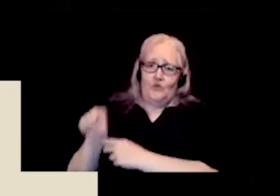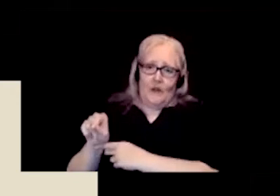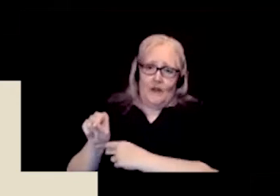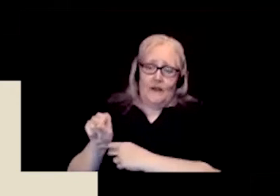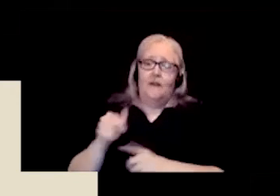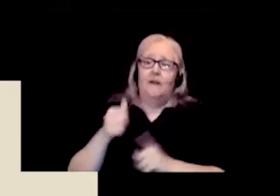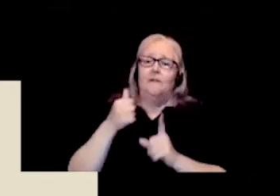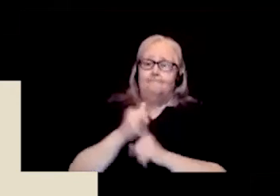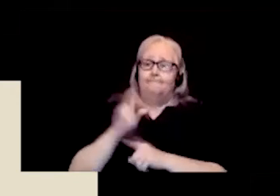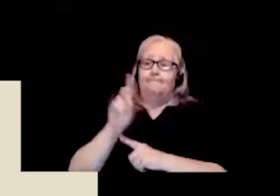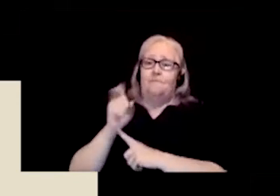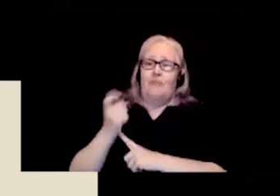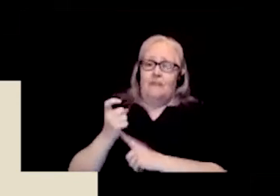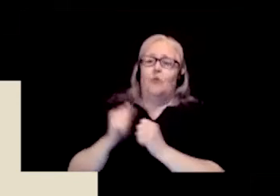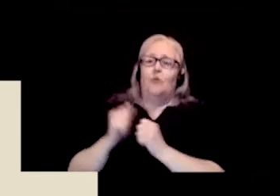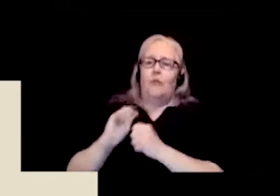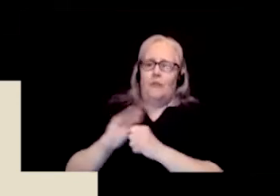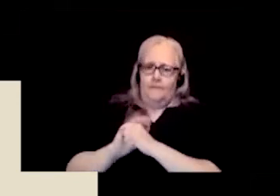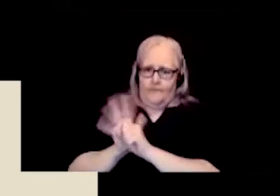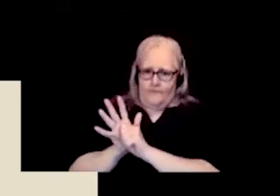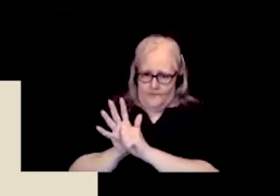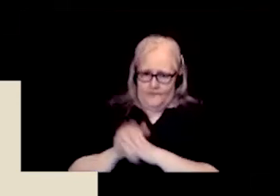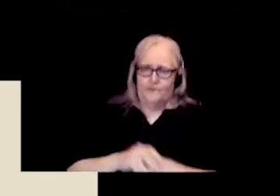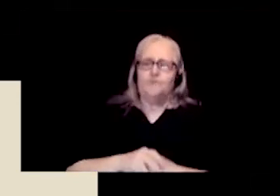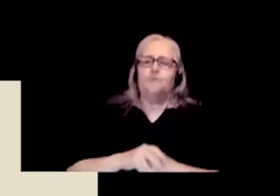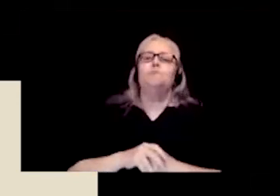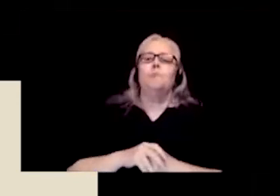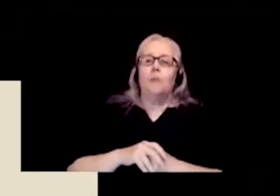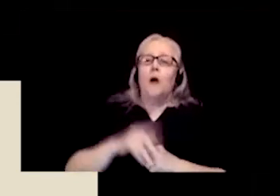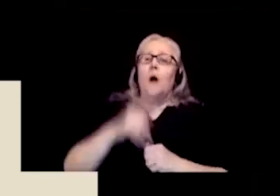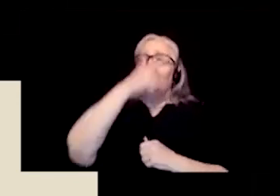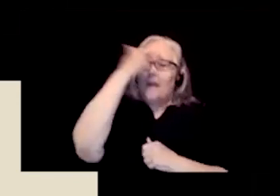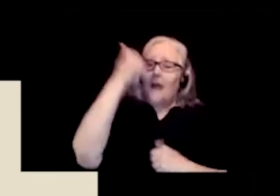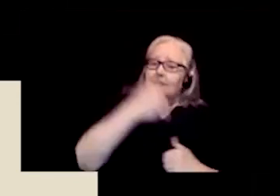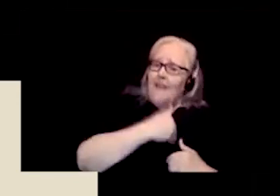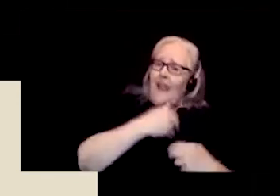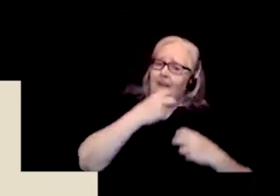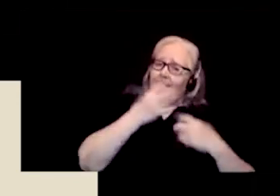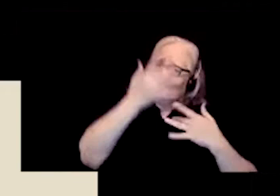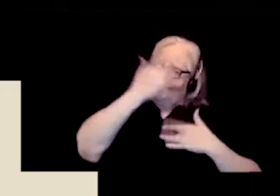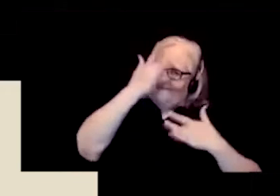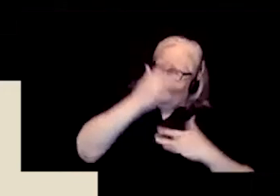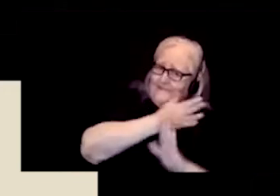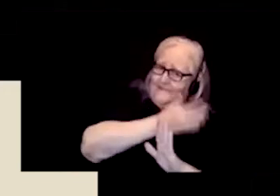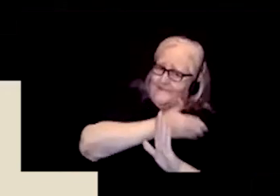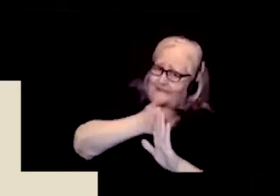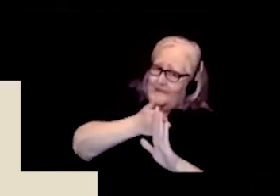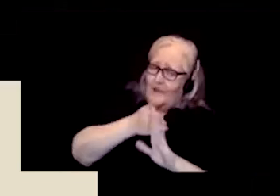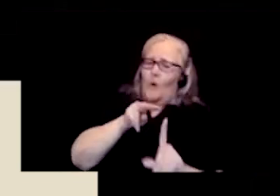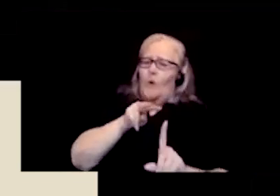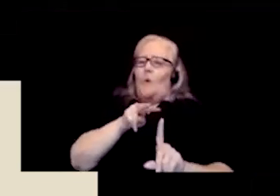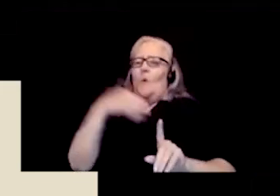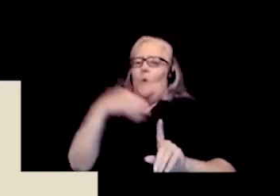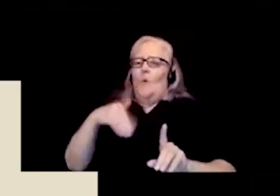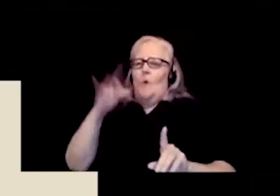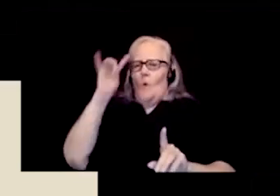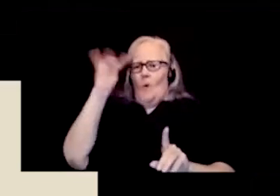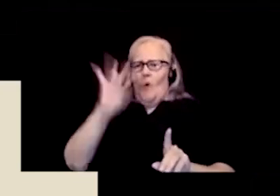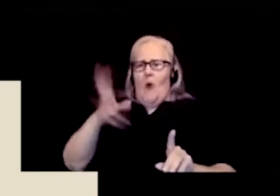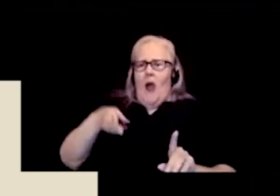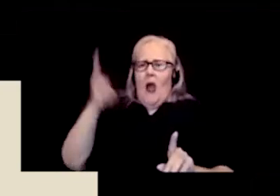with COVID-19, and with his pre-existing conditions, was considered high risk. His father was